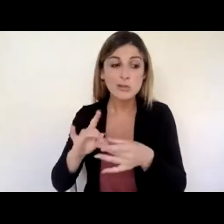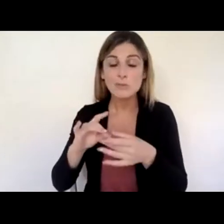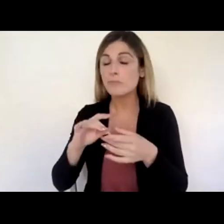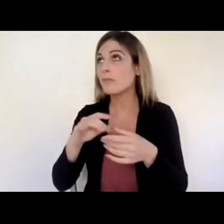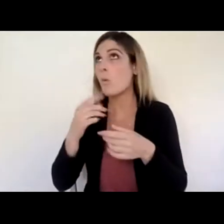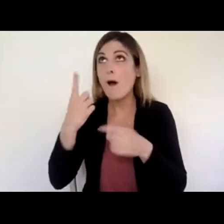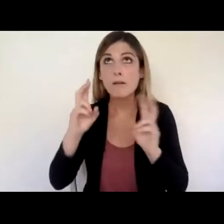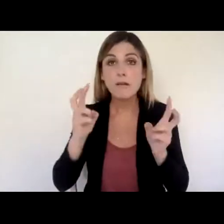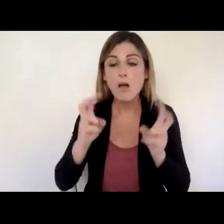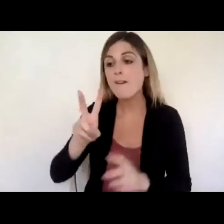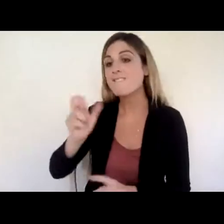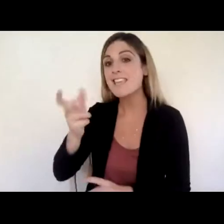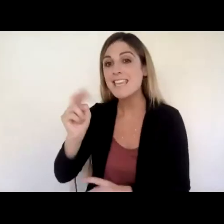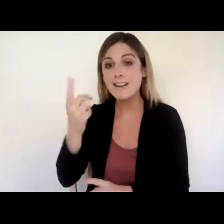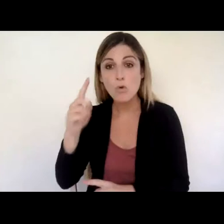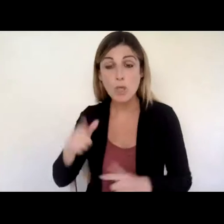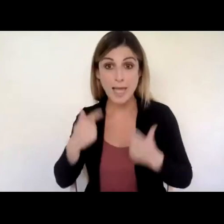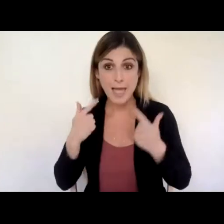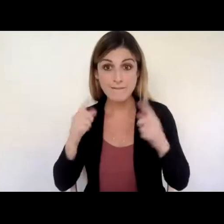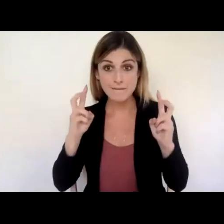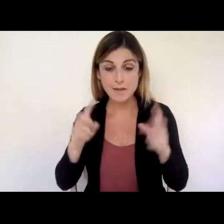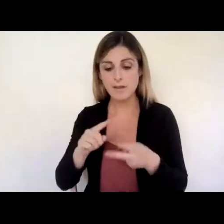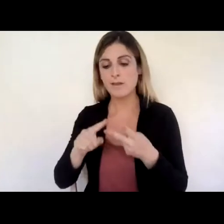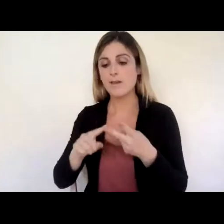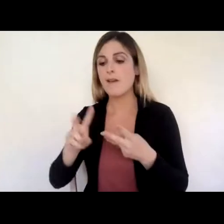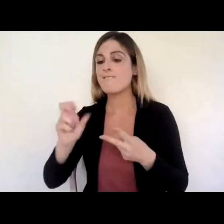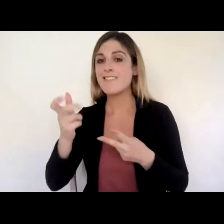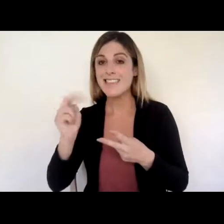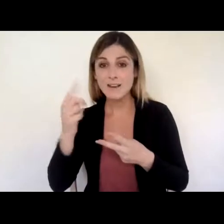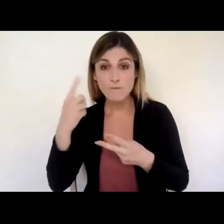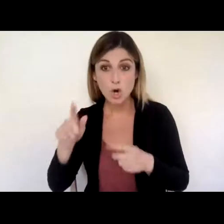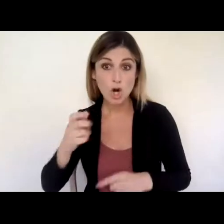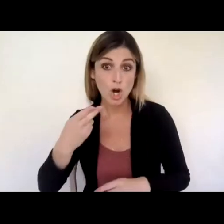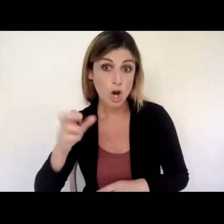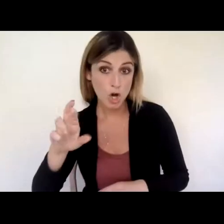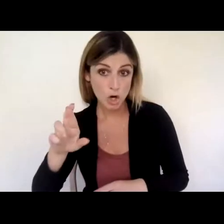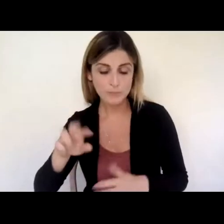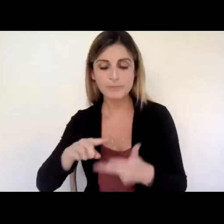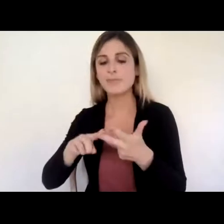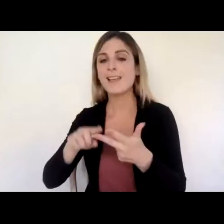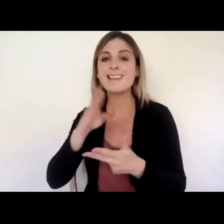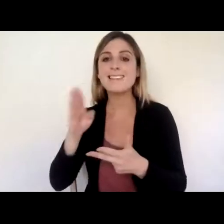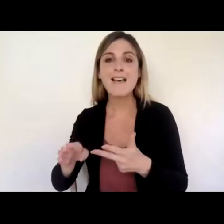Vegan, Even Vegans Die, and Protest Kitchen. And just recently, she's